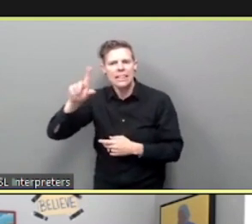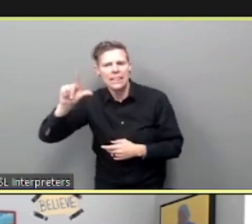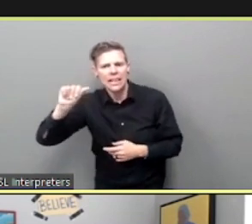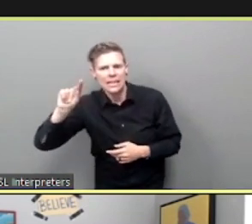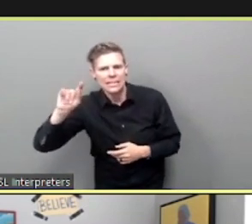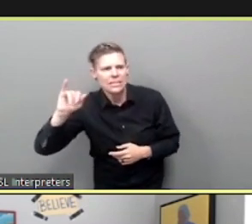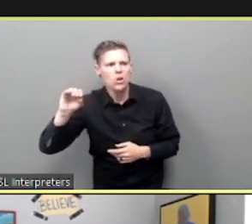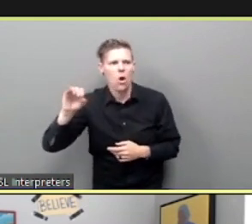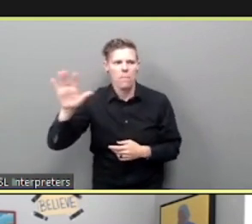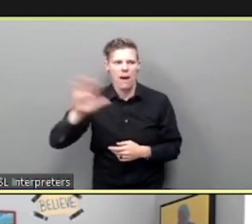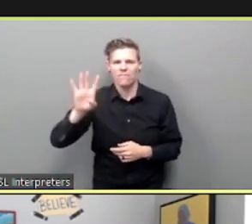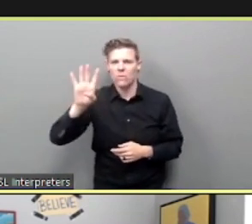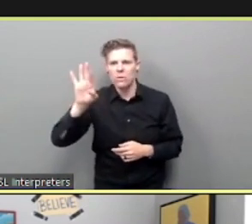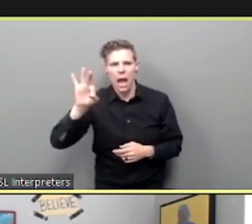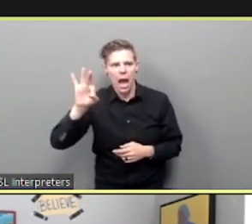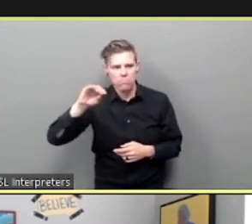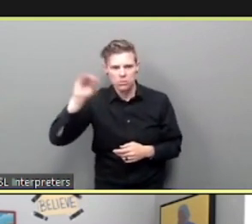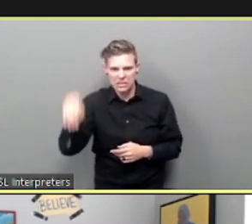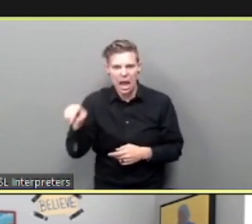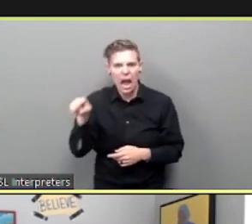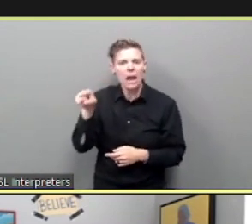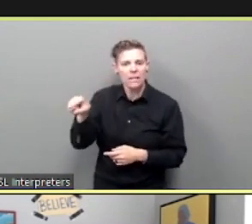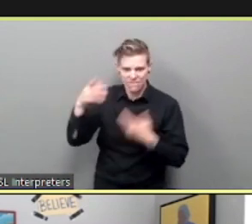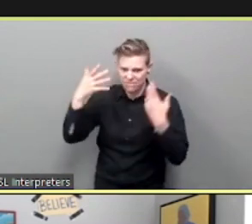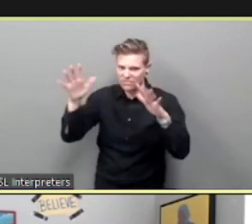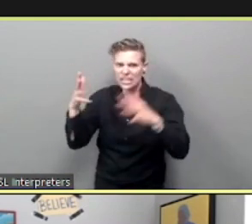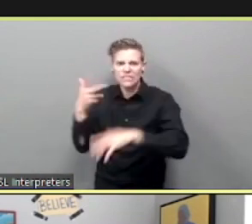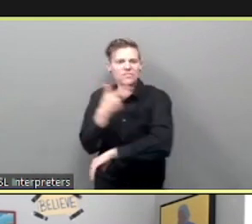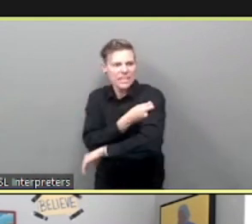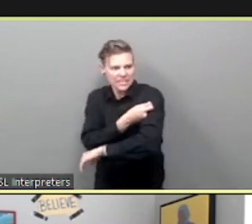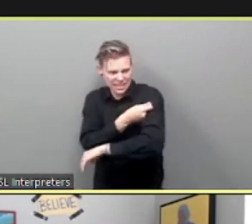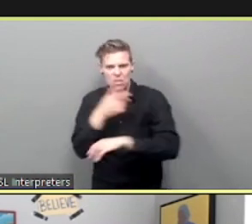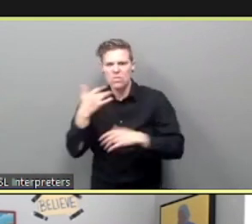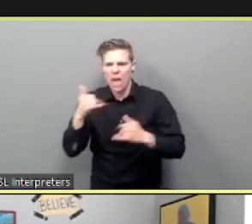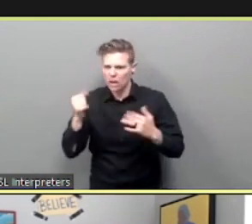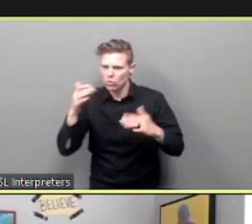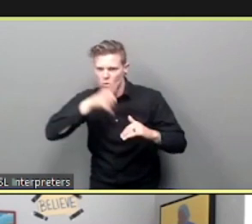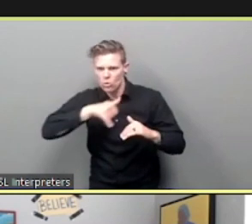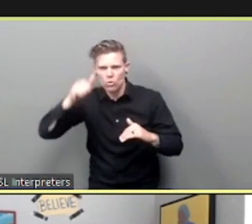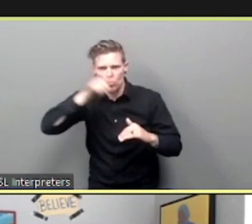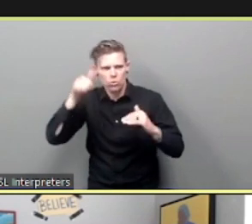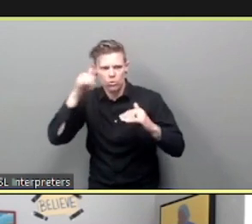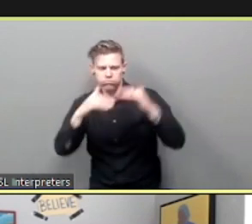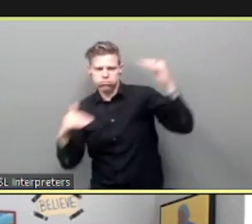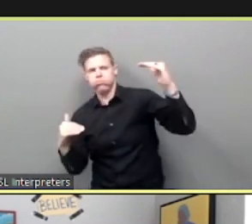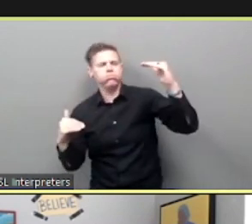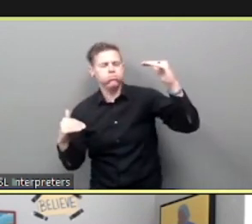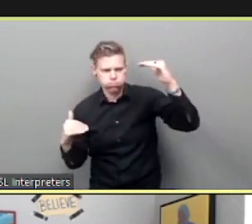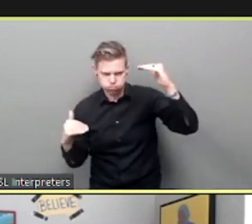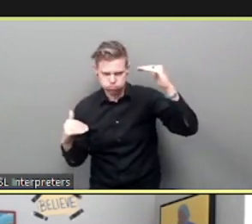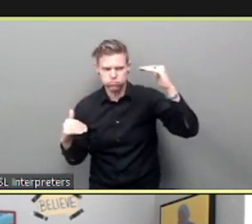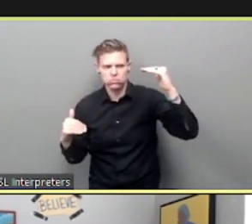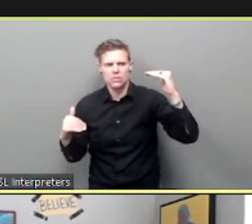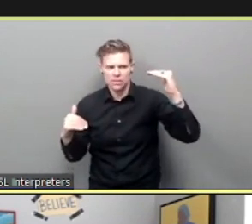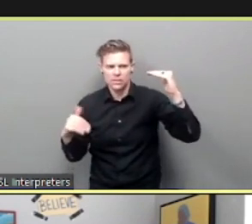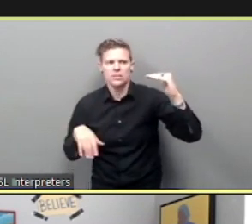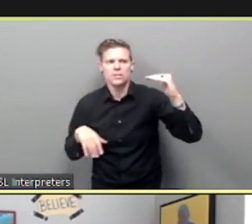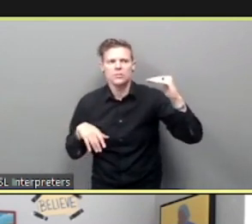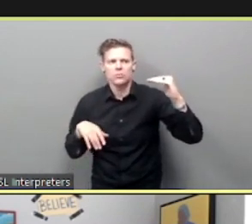49.7% of people are vaccinated. So there's a gap still between people who are Hispanic, Latino